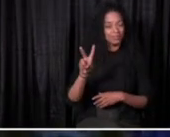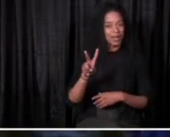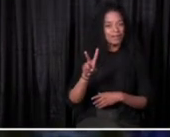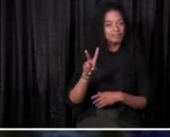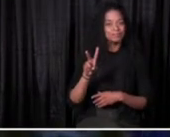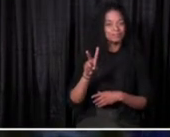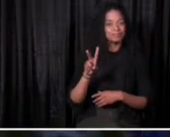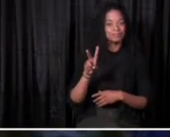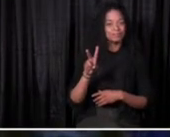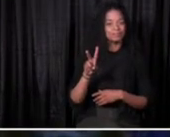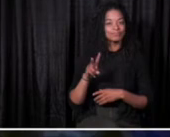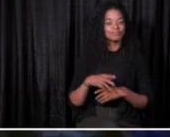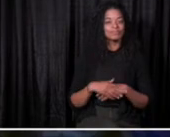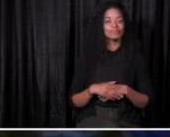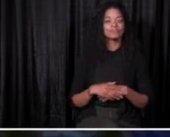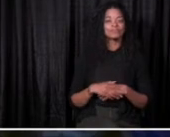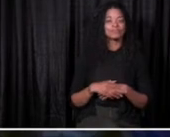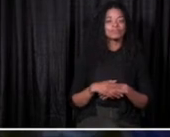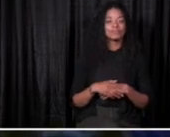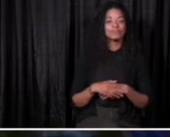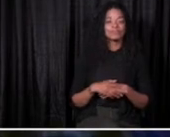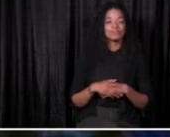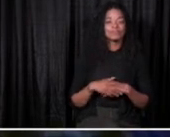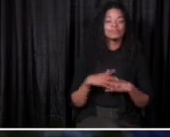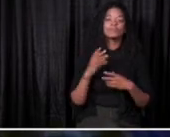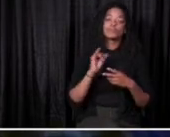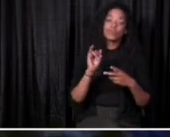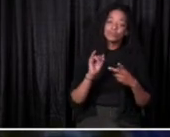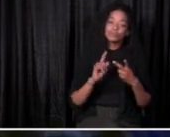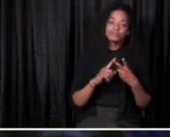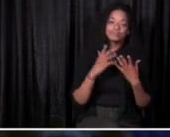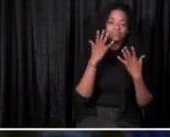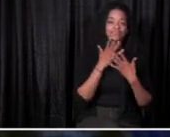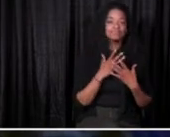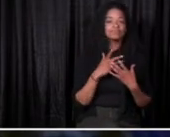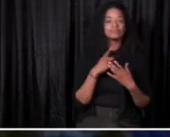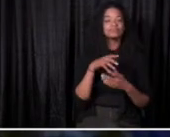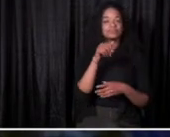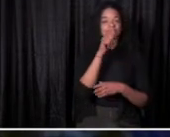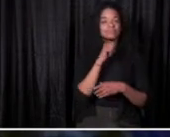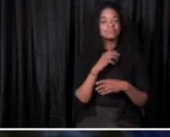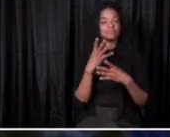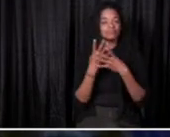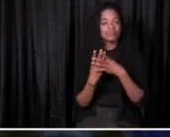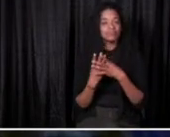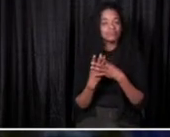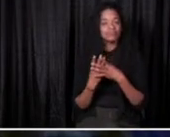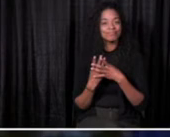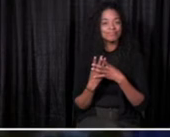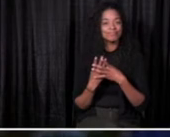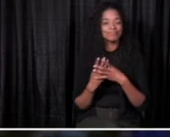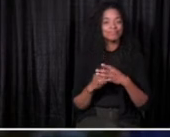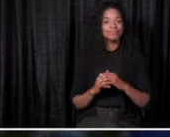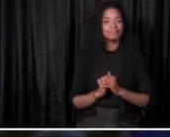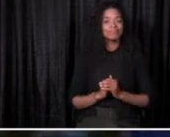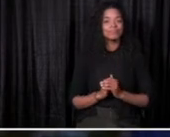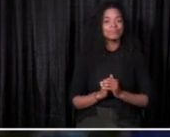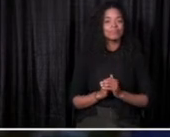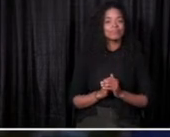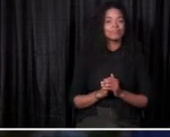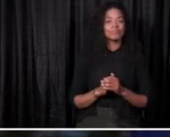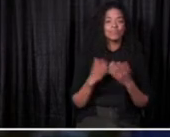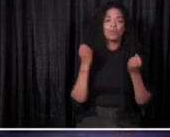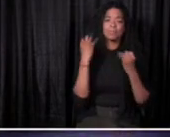violence, and sadly, incarceration. For years, she has waged an